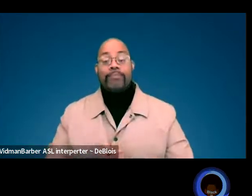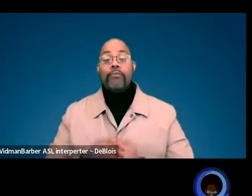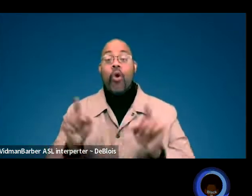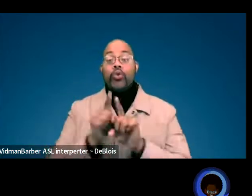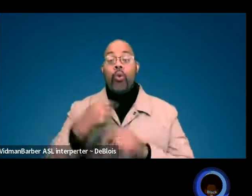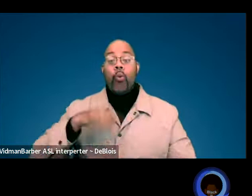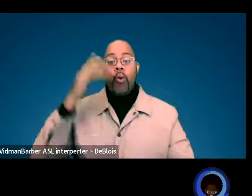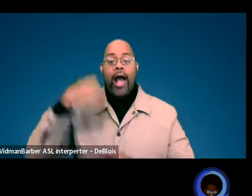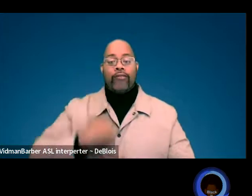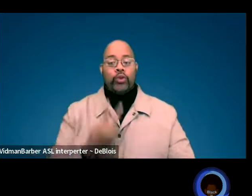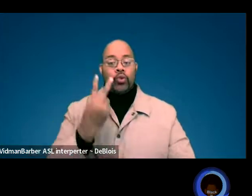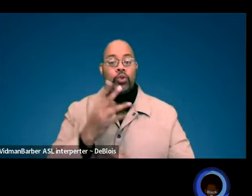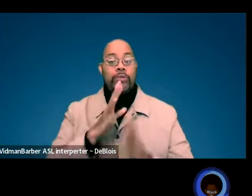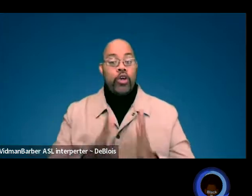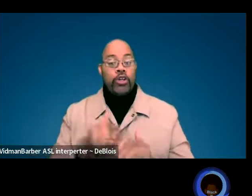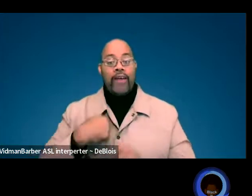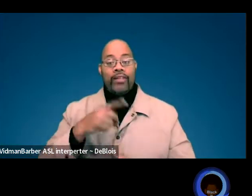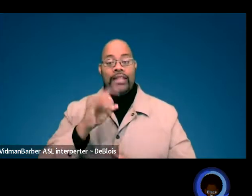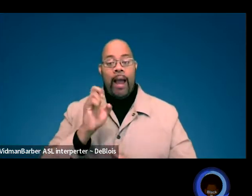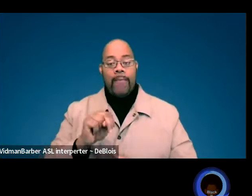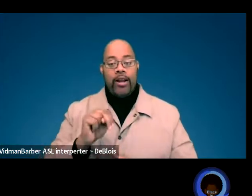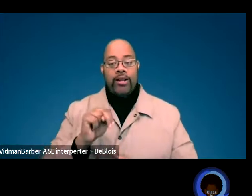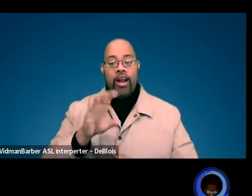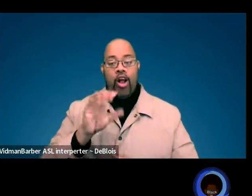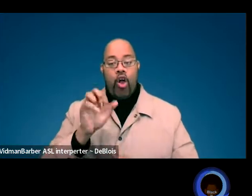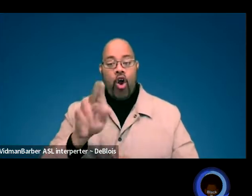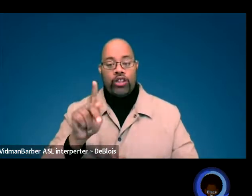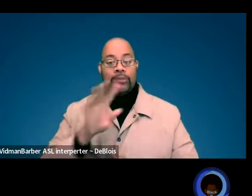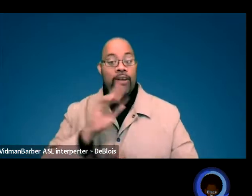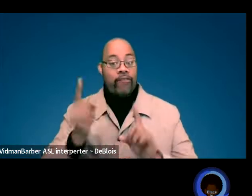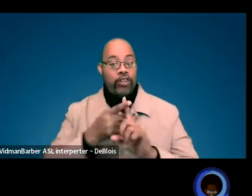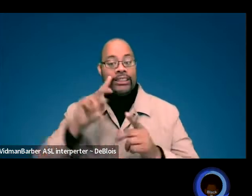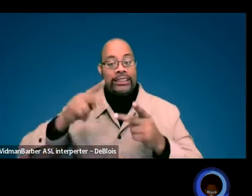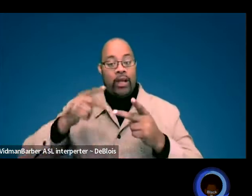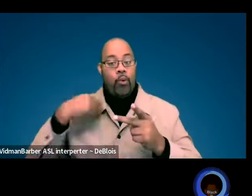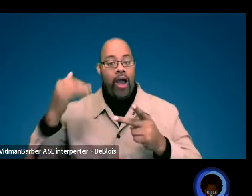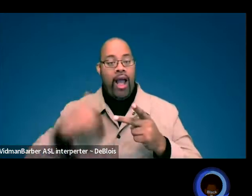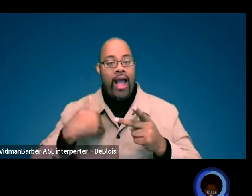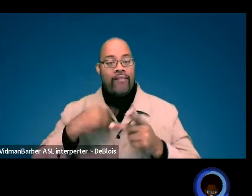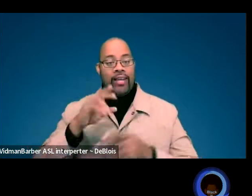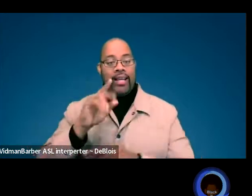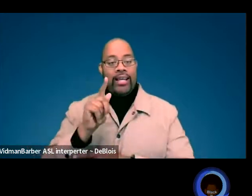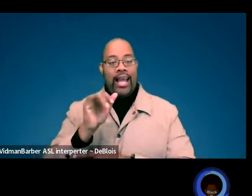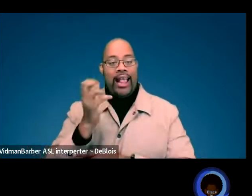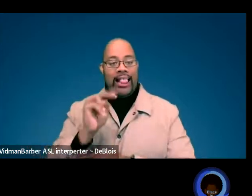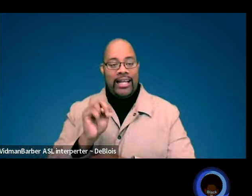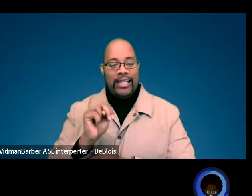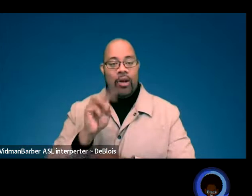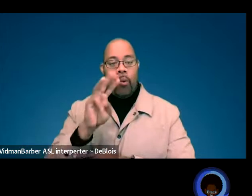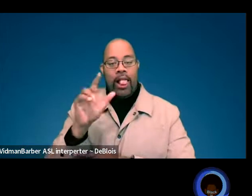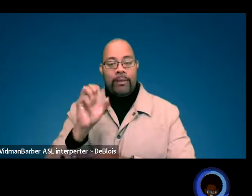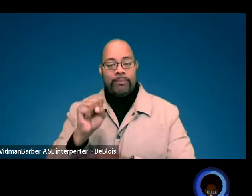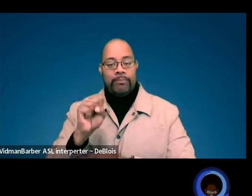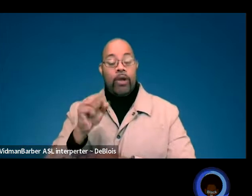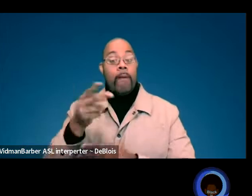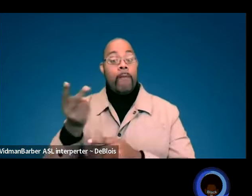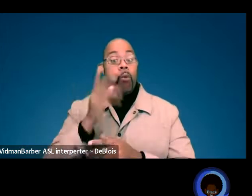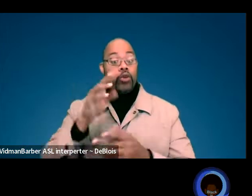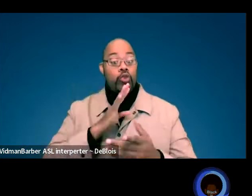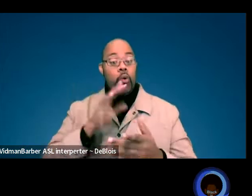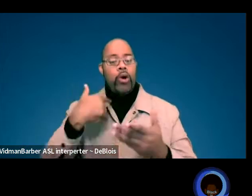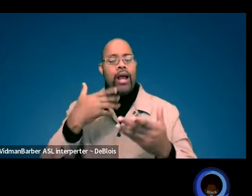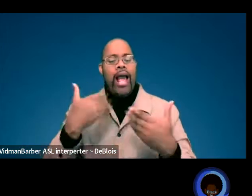going to have two speakers. We're going to have Diamon Clark speak first, and then second, we're going to have Katelyn Williams. And after they talk, we'll get into a little